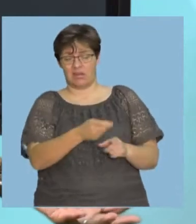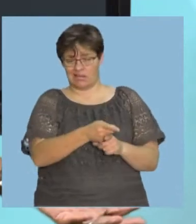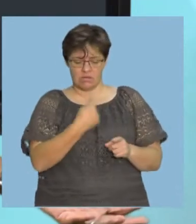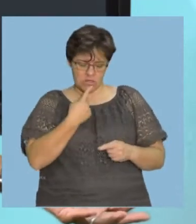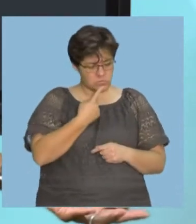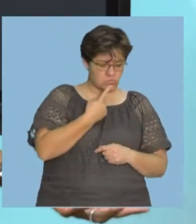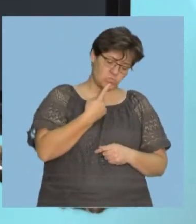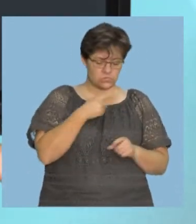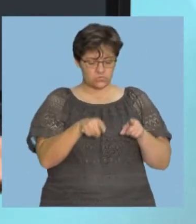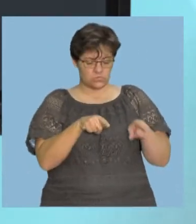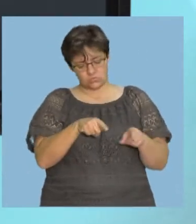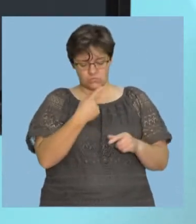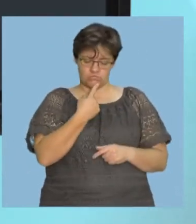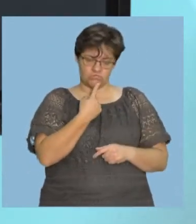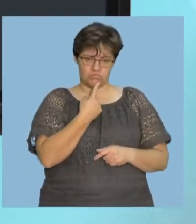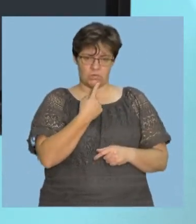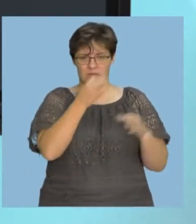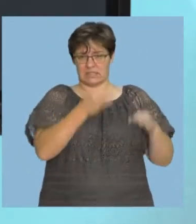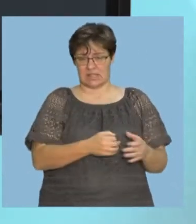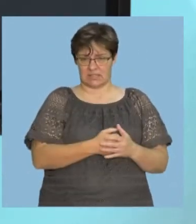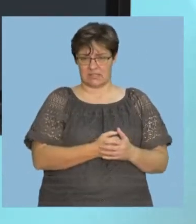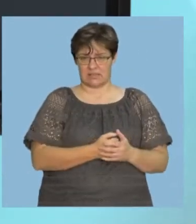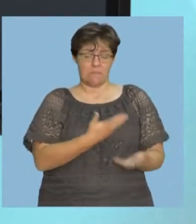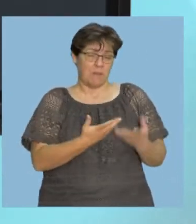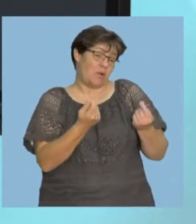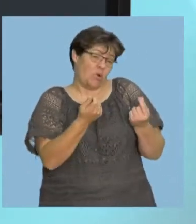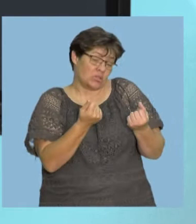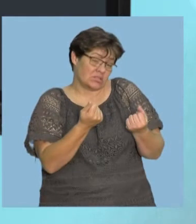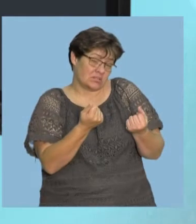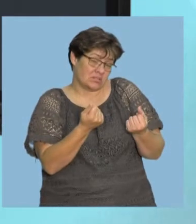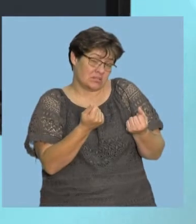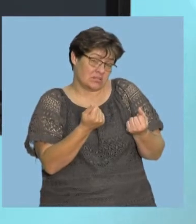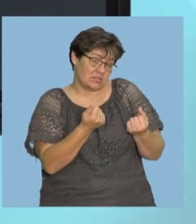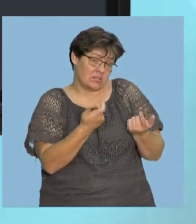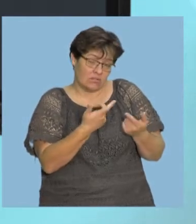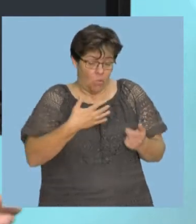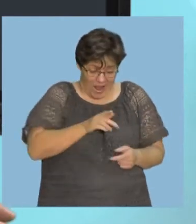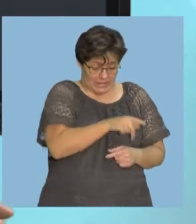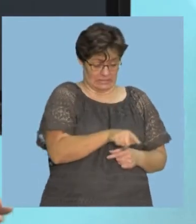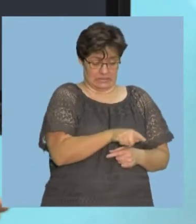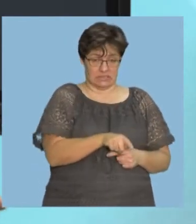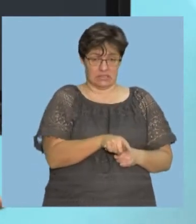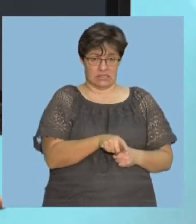what? So sometimes it might be based on cost, even though you want it.